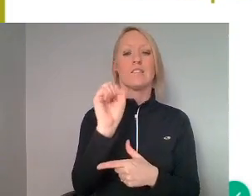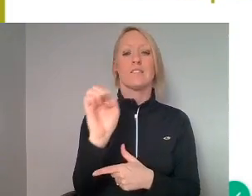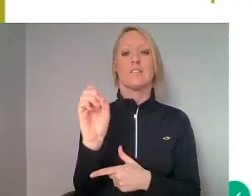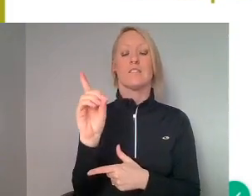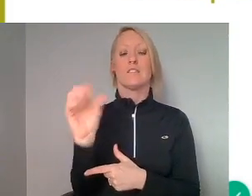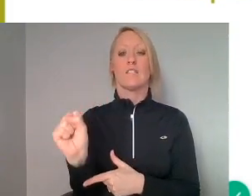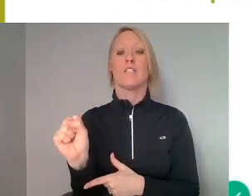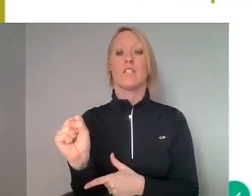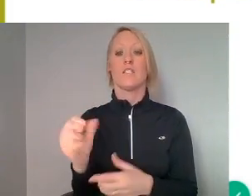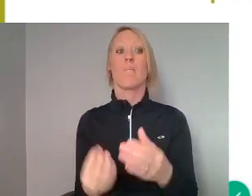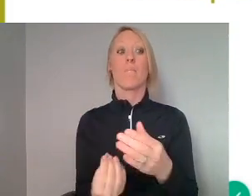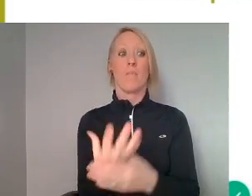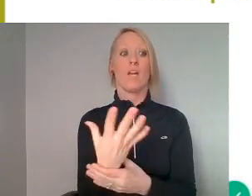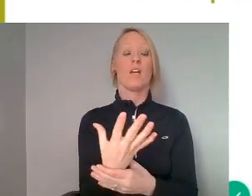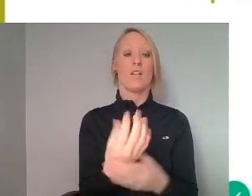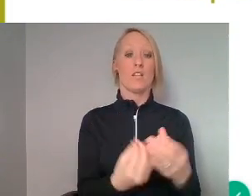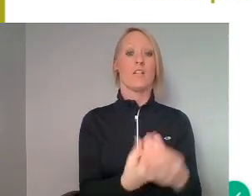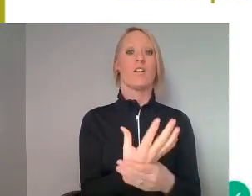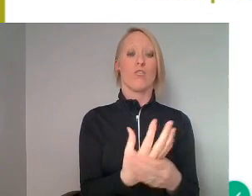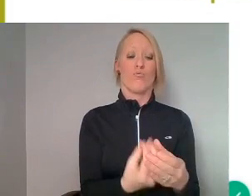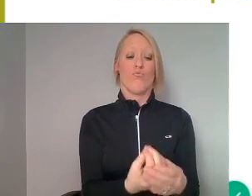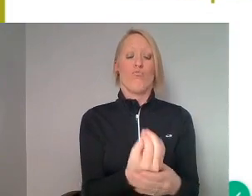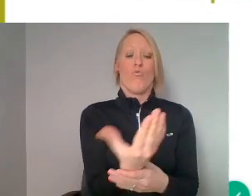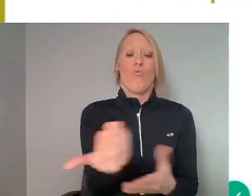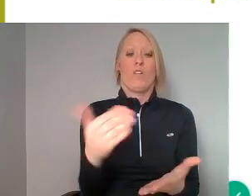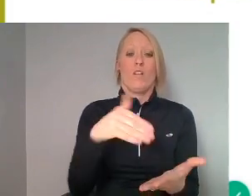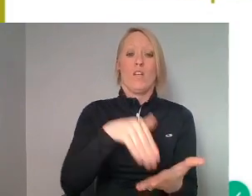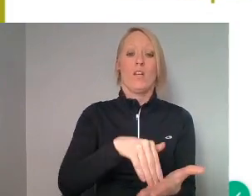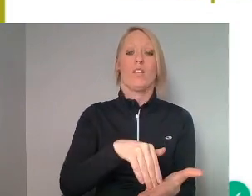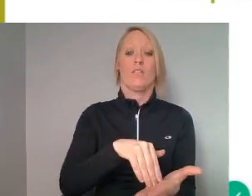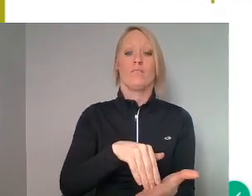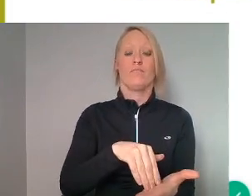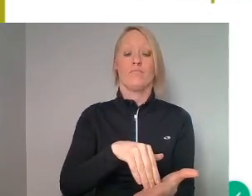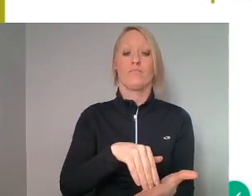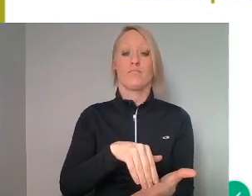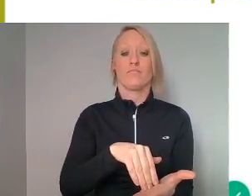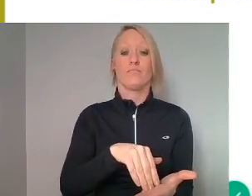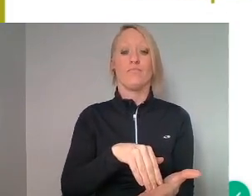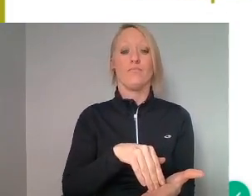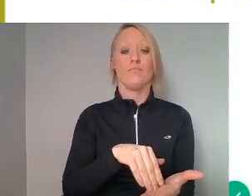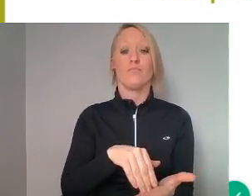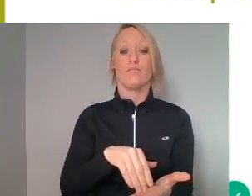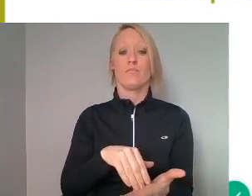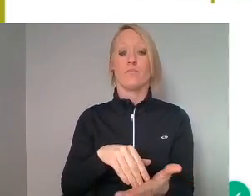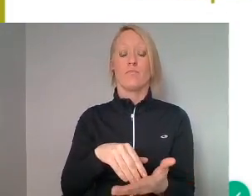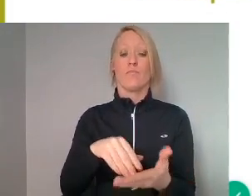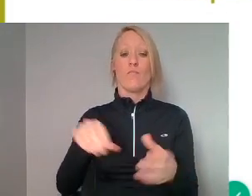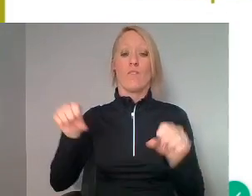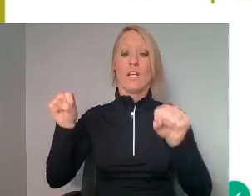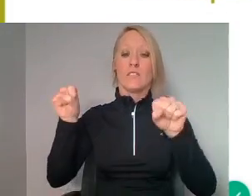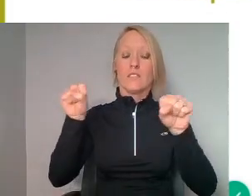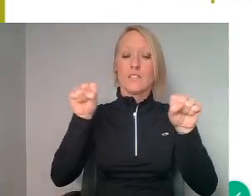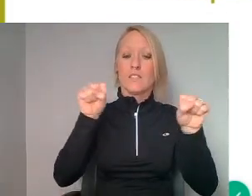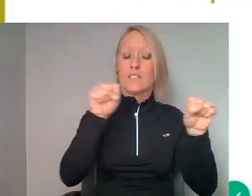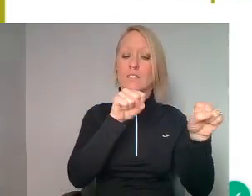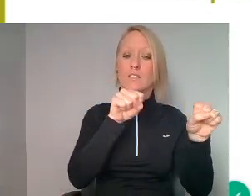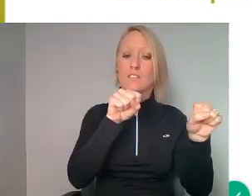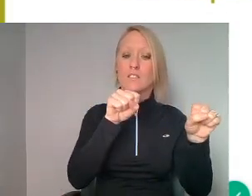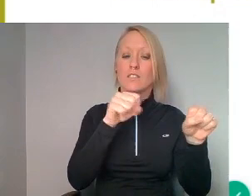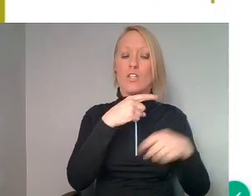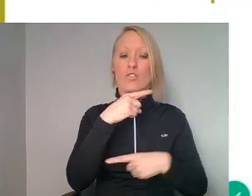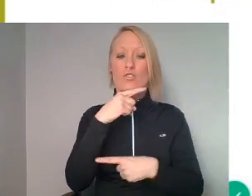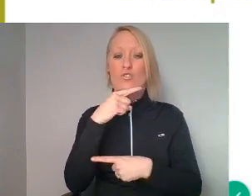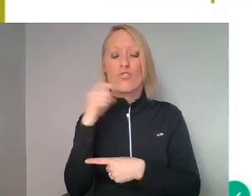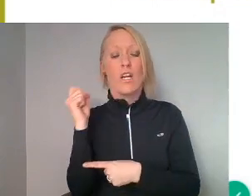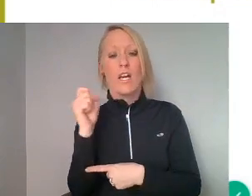corn. Imagine corn in the field. If it never gets harvested, those corn cobs will dry out because